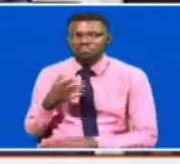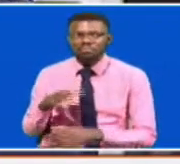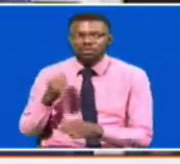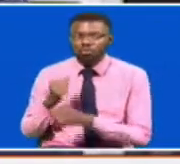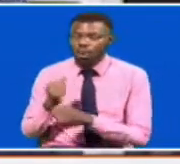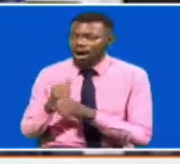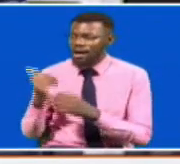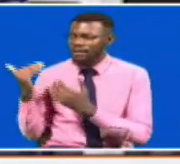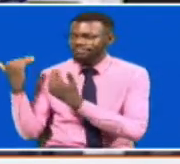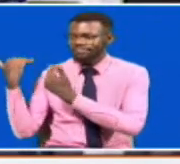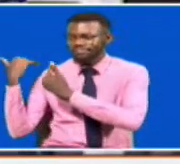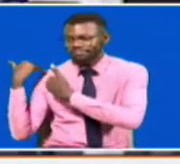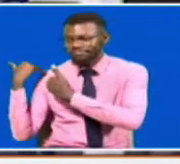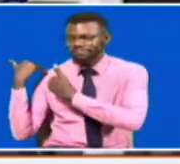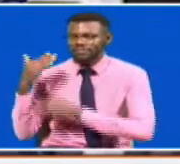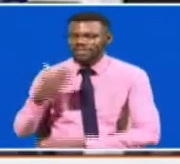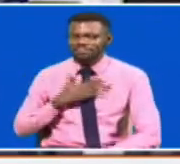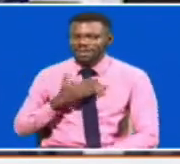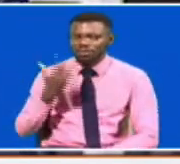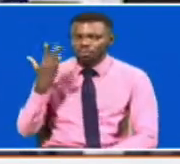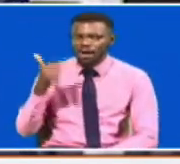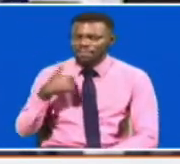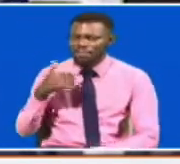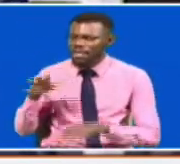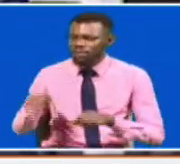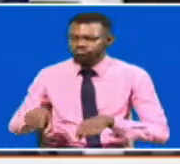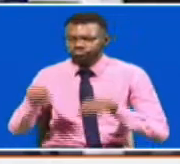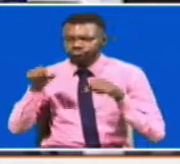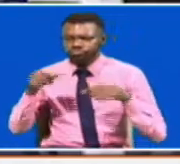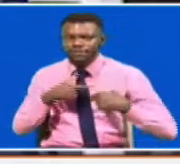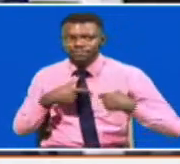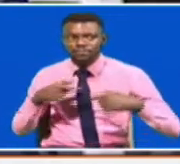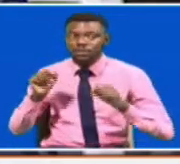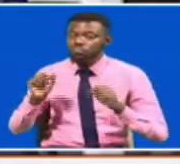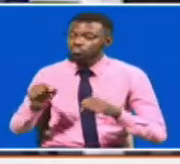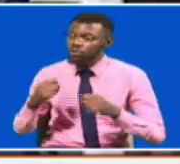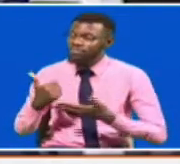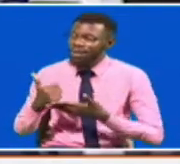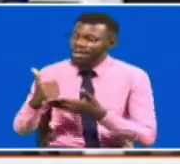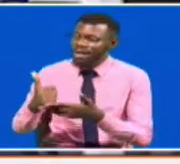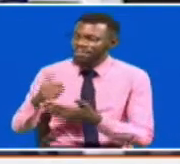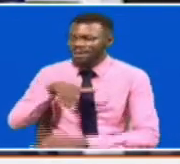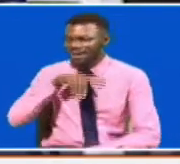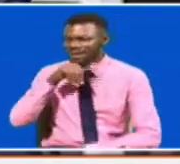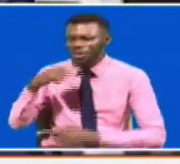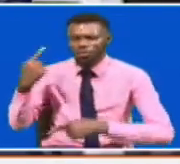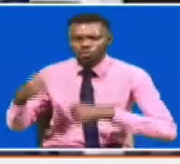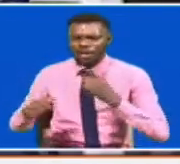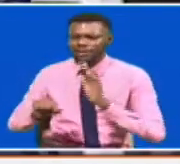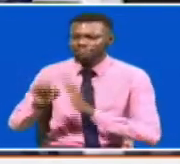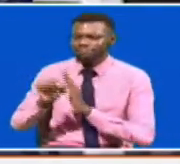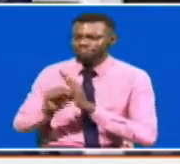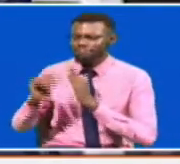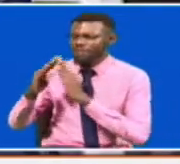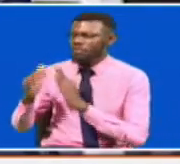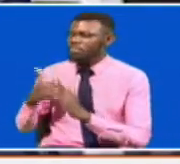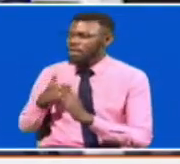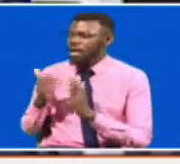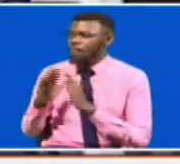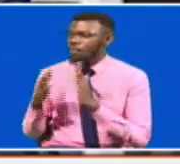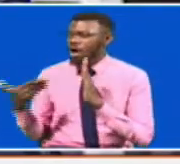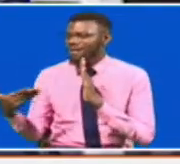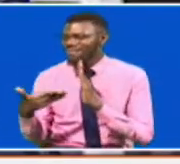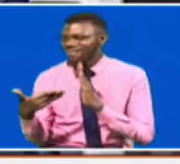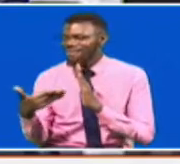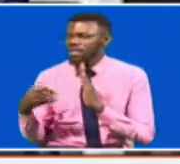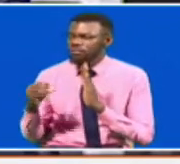carry my roles, as a chief agent, I would have delivered Baba to State House. I have said in the book, you know,